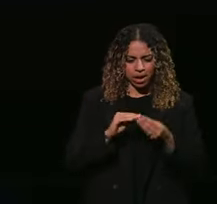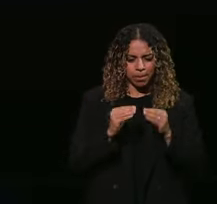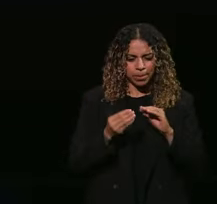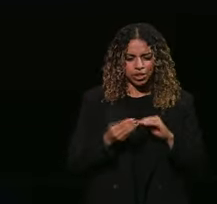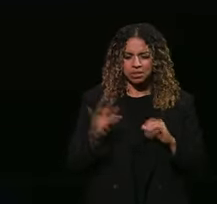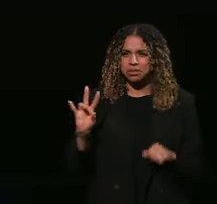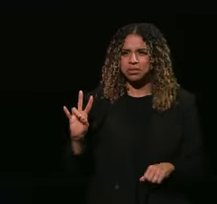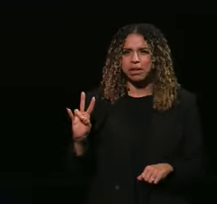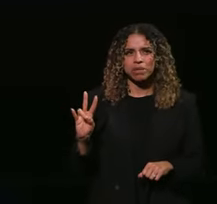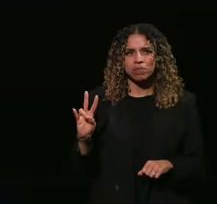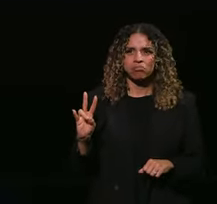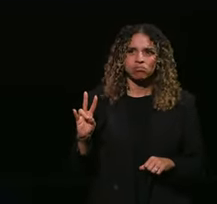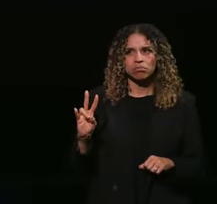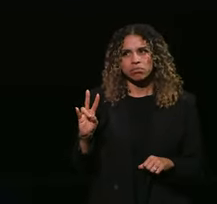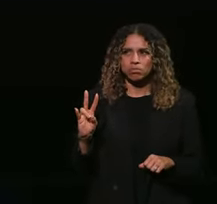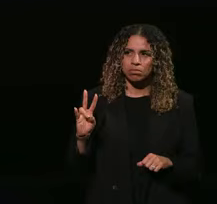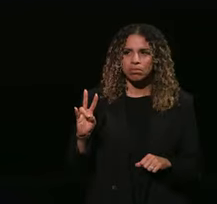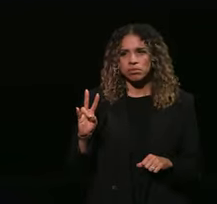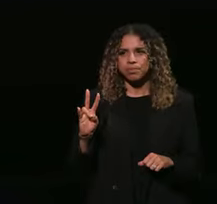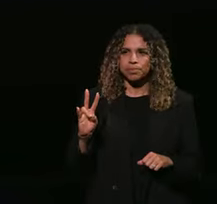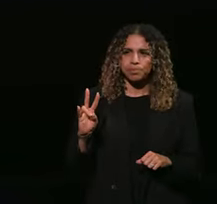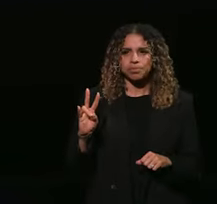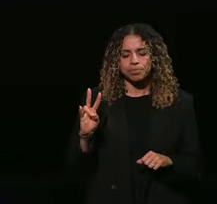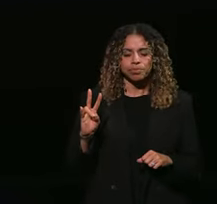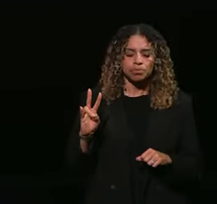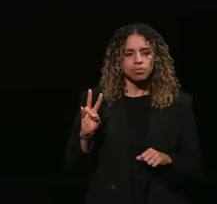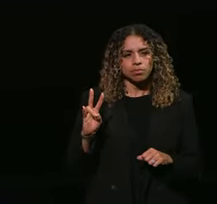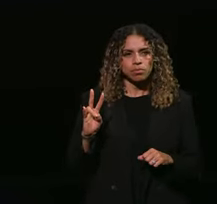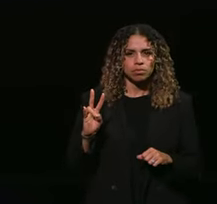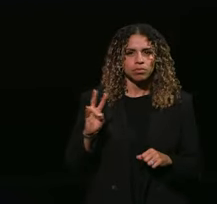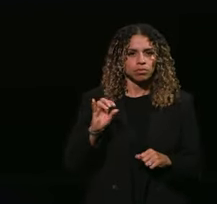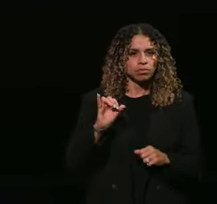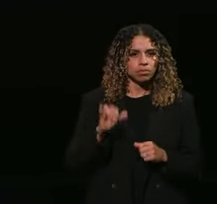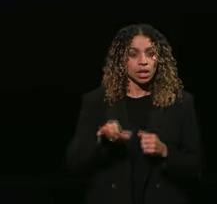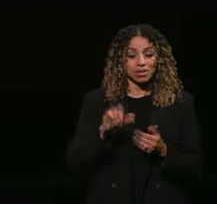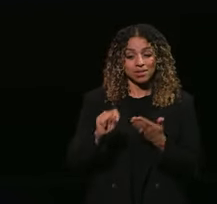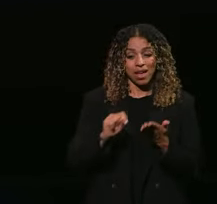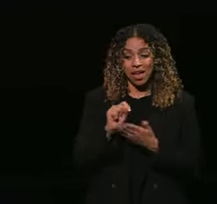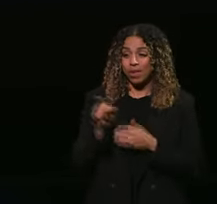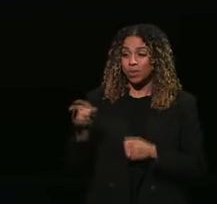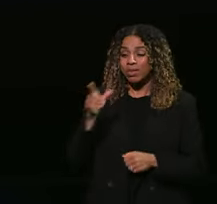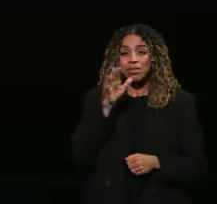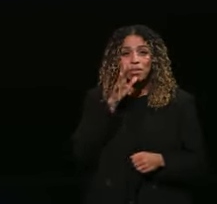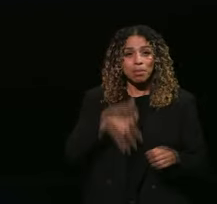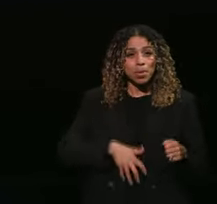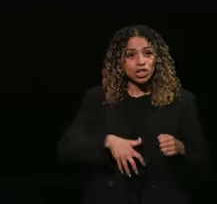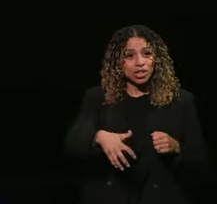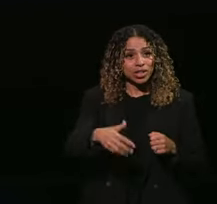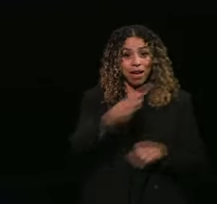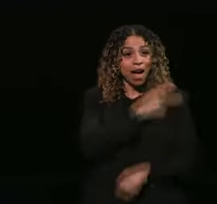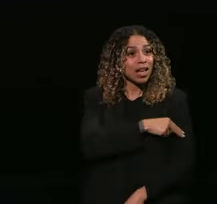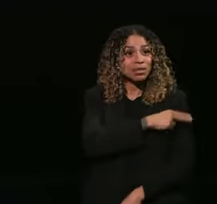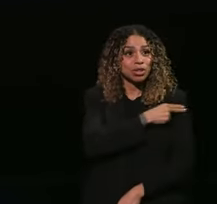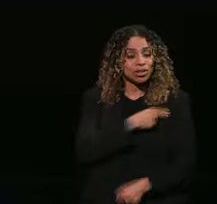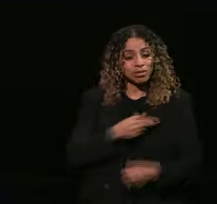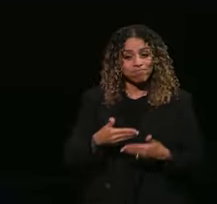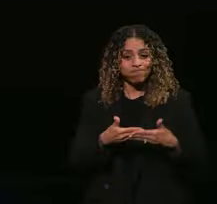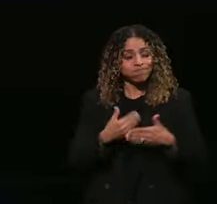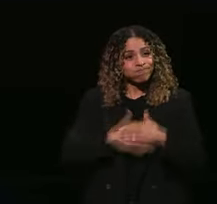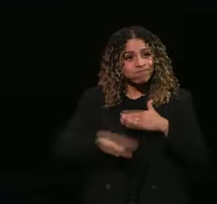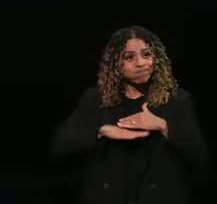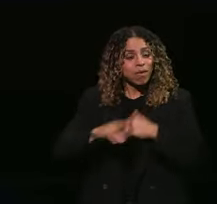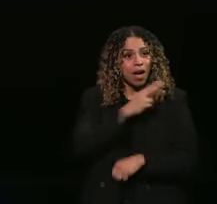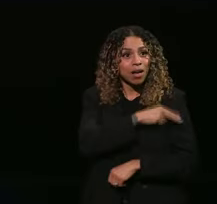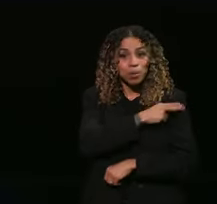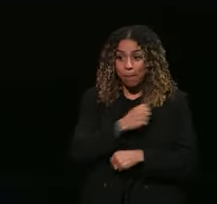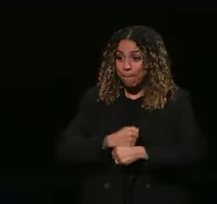think, by the time when the maternity hospital bombing happened, the moment you saw just now on the